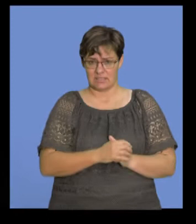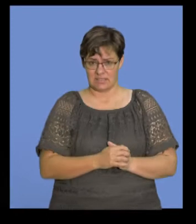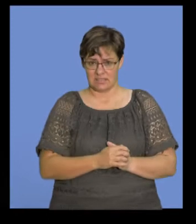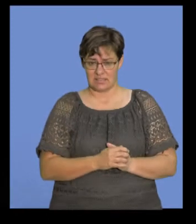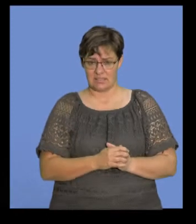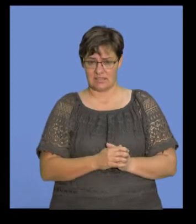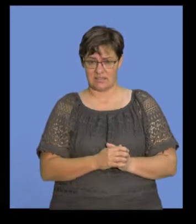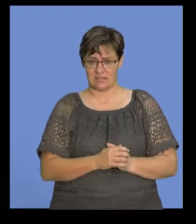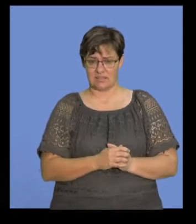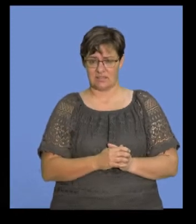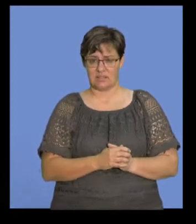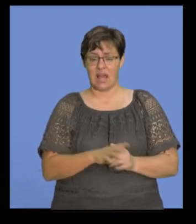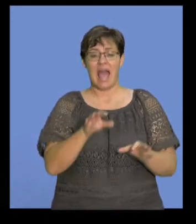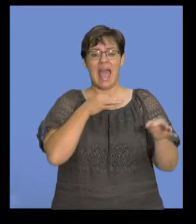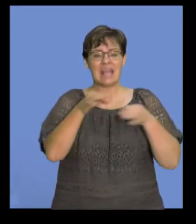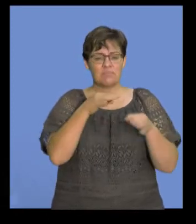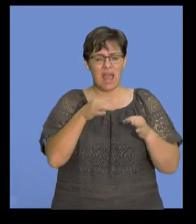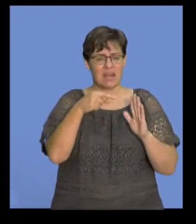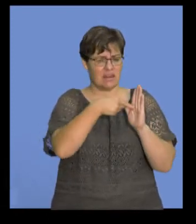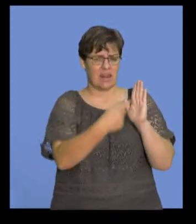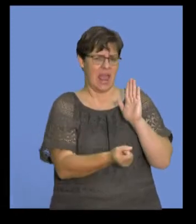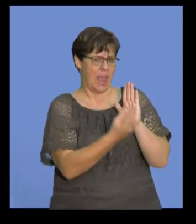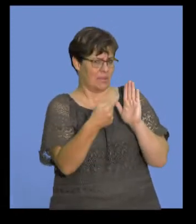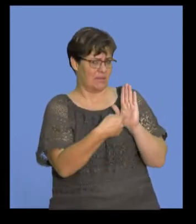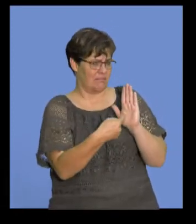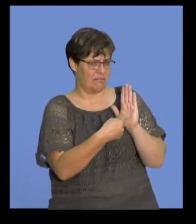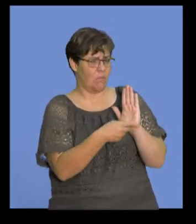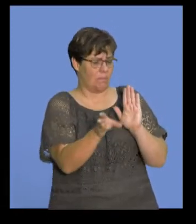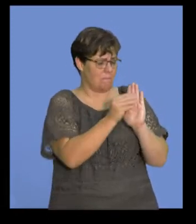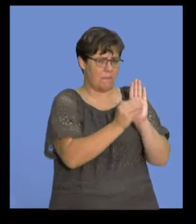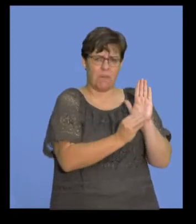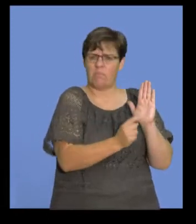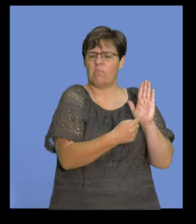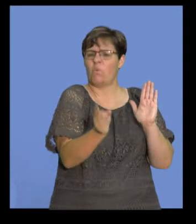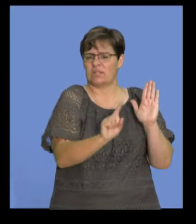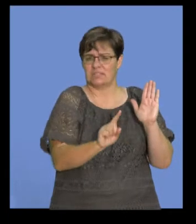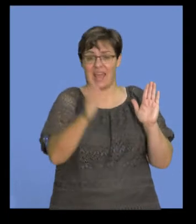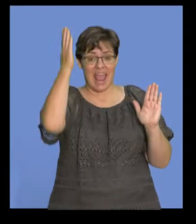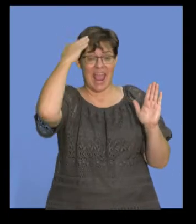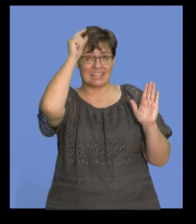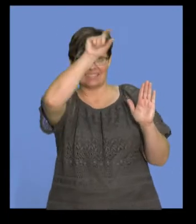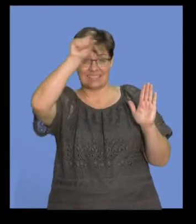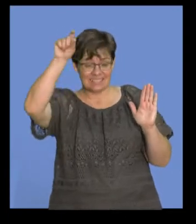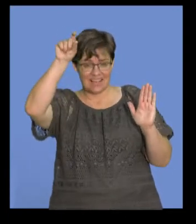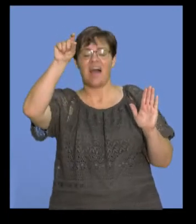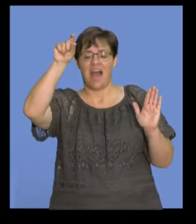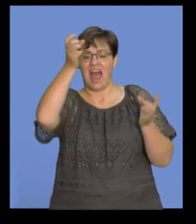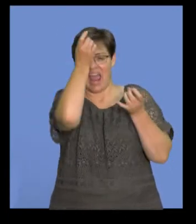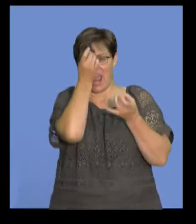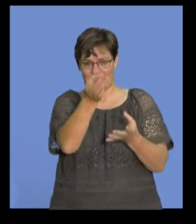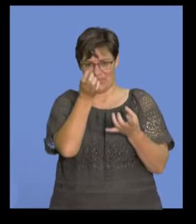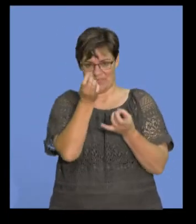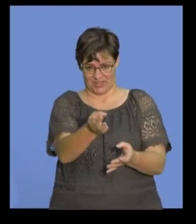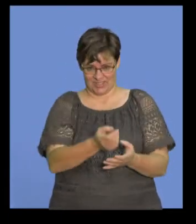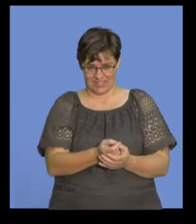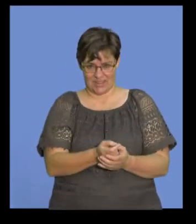you? It gives you information about the description of what is happening or what has been recorded. So the heading often tells you or